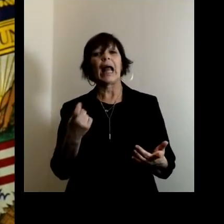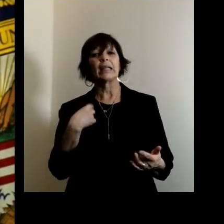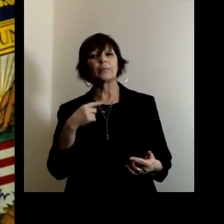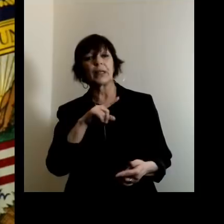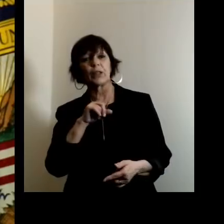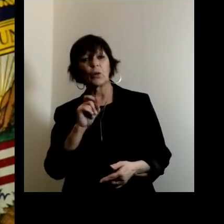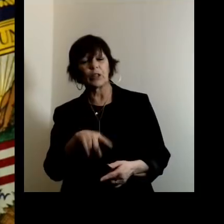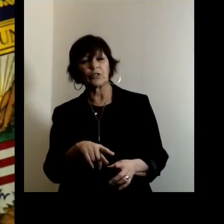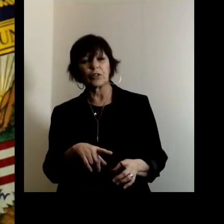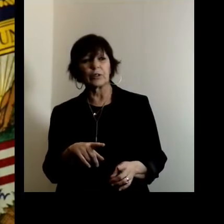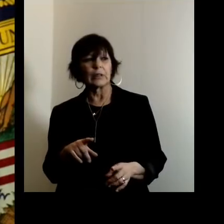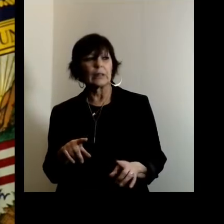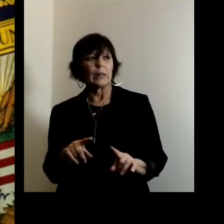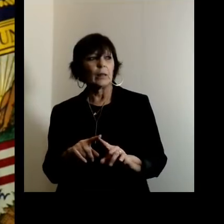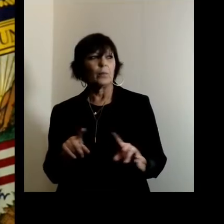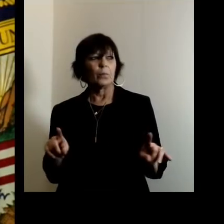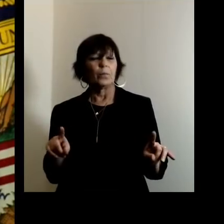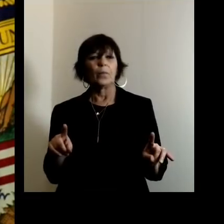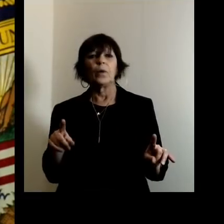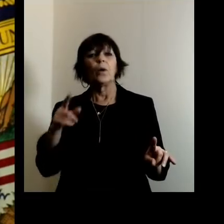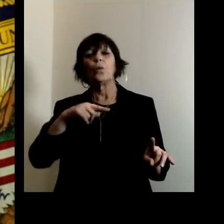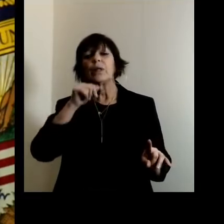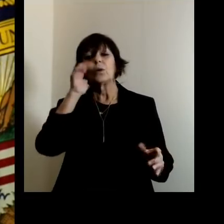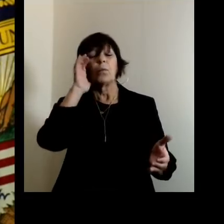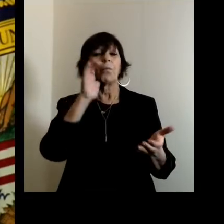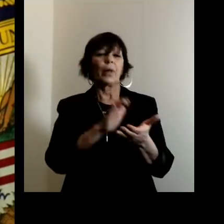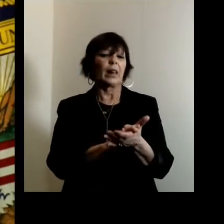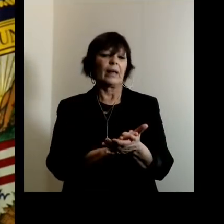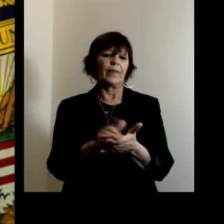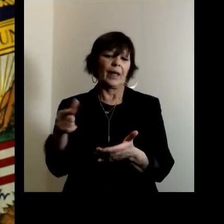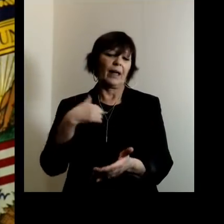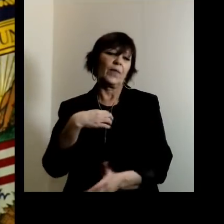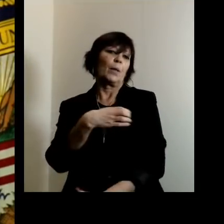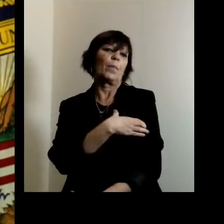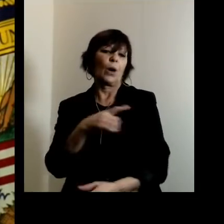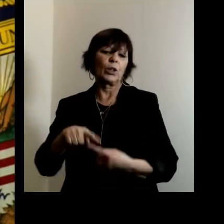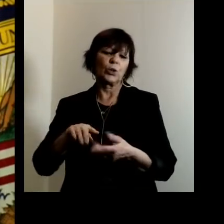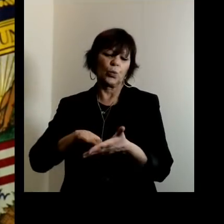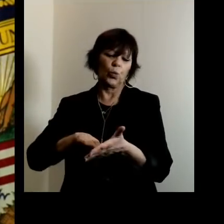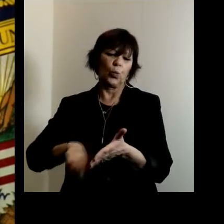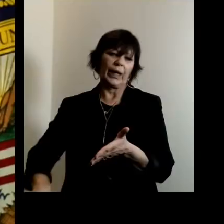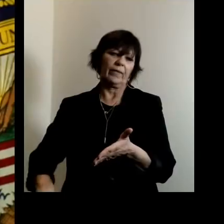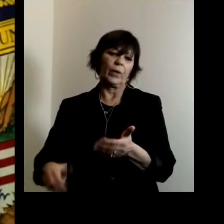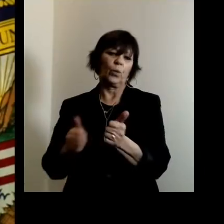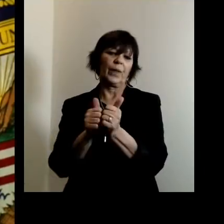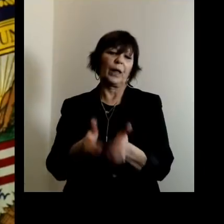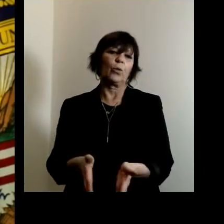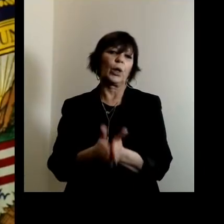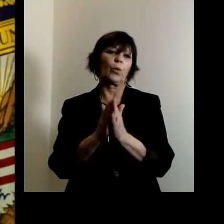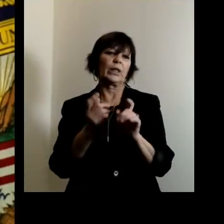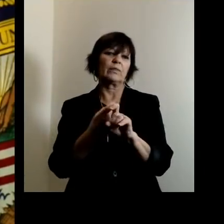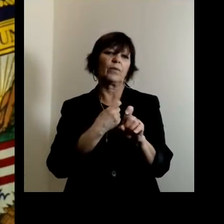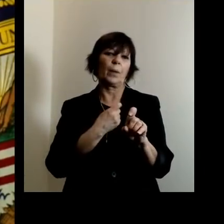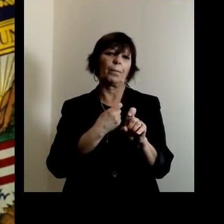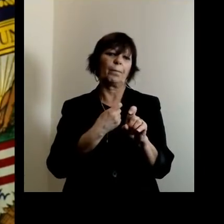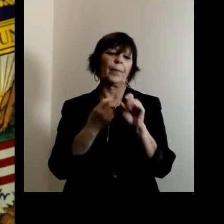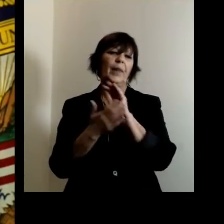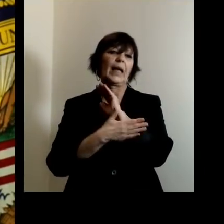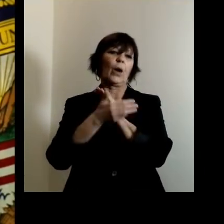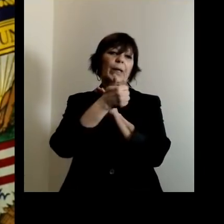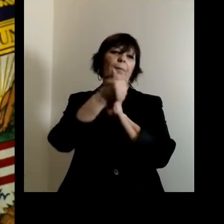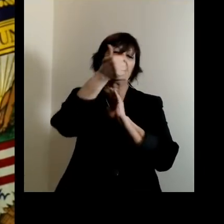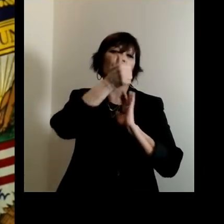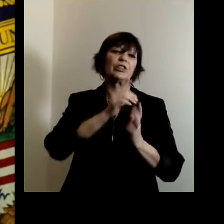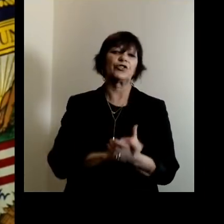heard, Michael, but we do not believe that the legislature has the power to waive something without the request from the actual county